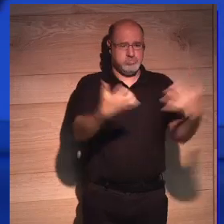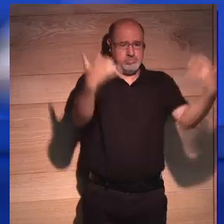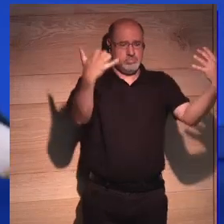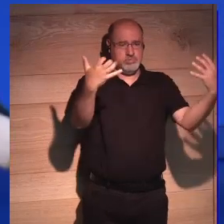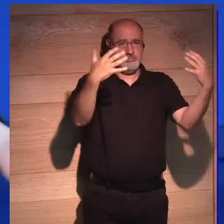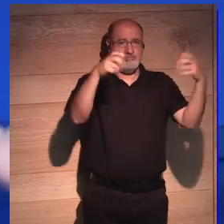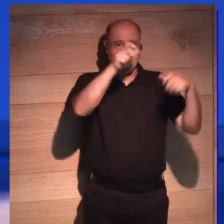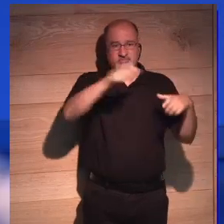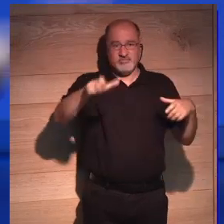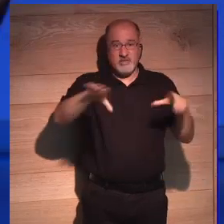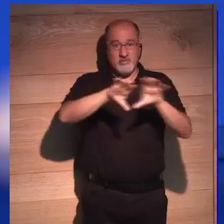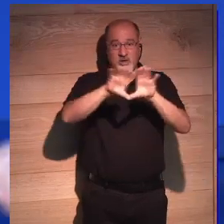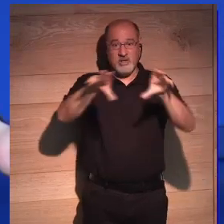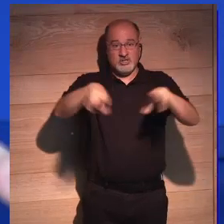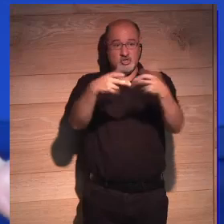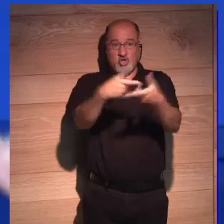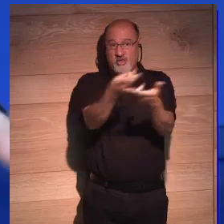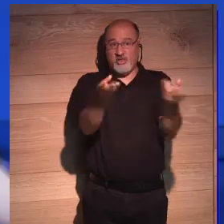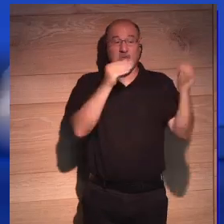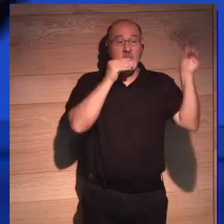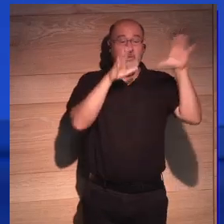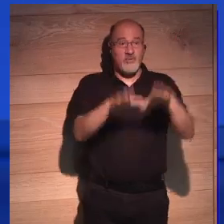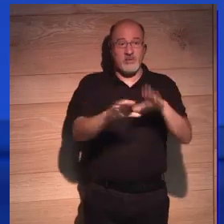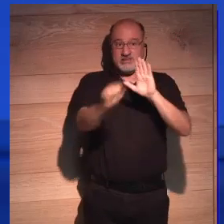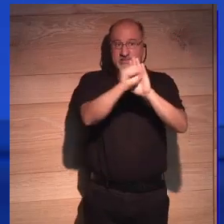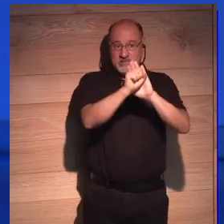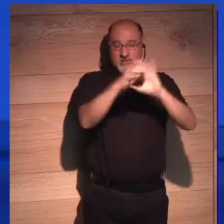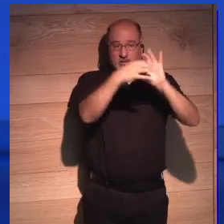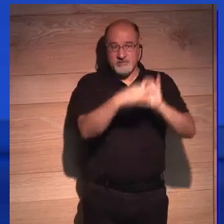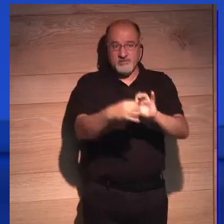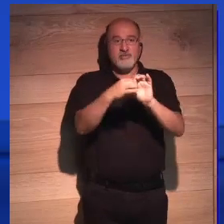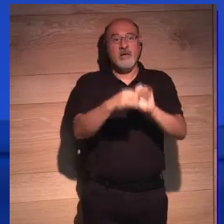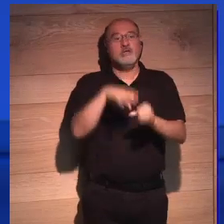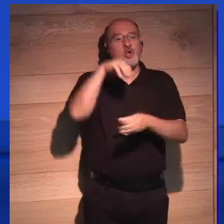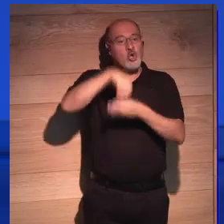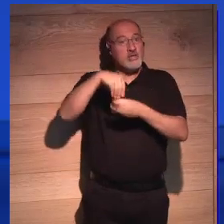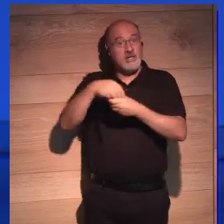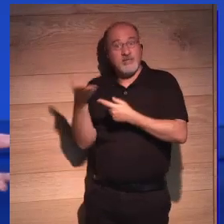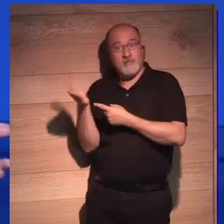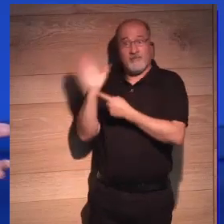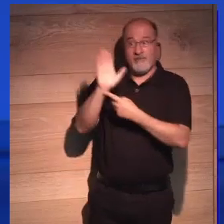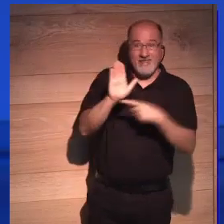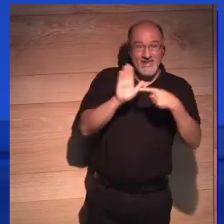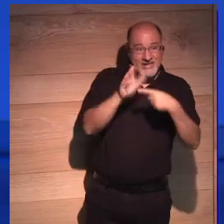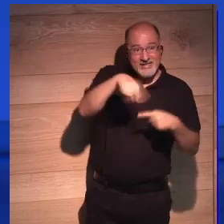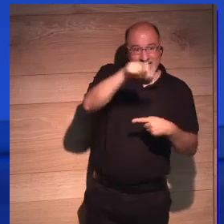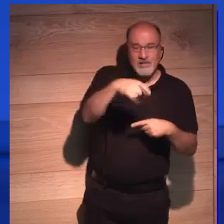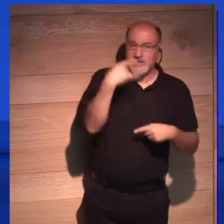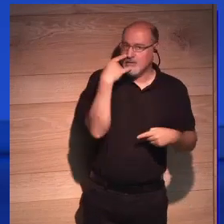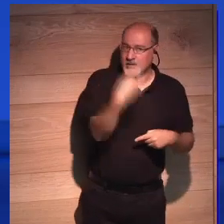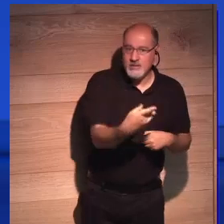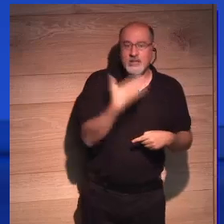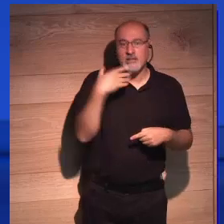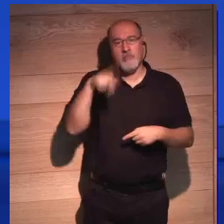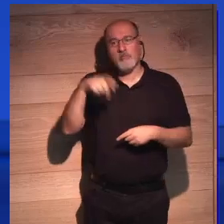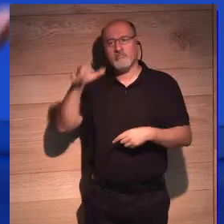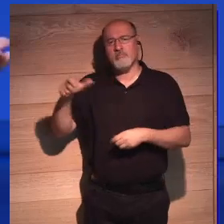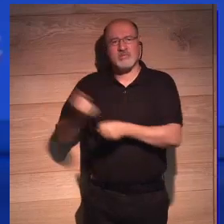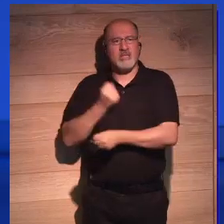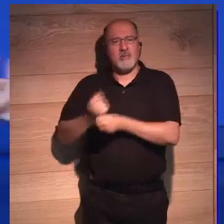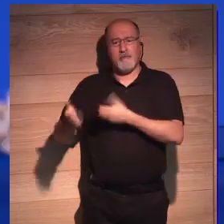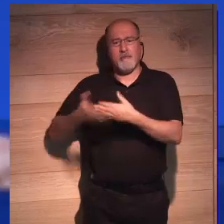And if we want to make content that appeals to them, then we need a diverse workforce, so that people can make content that is appealing, and we're more likely to